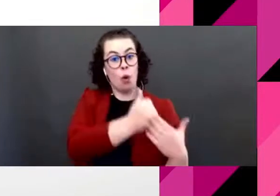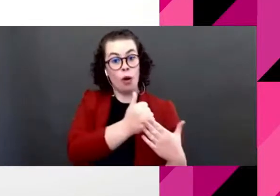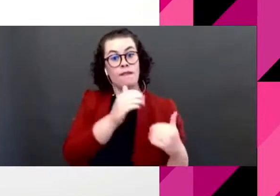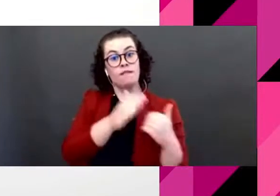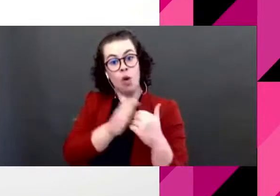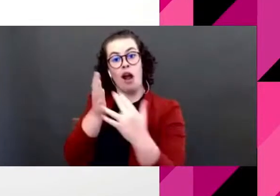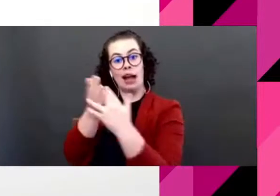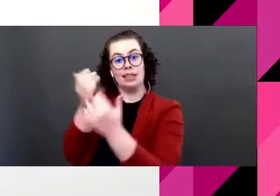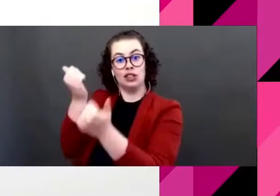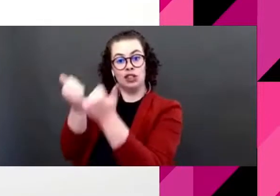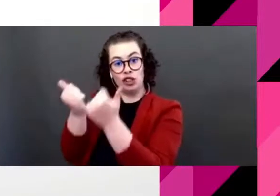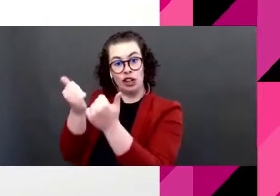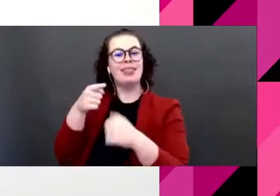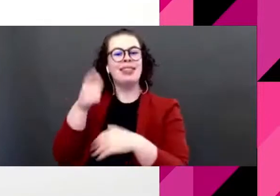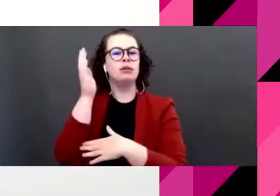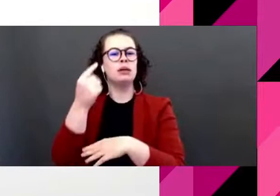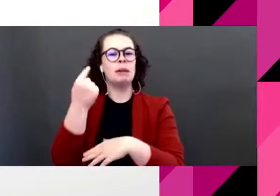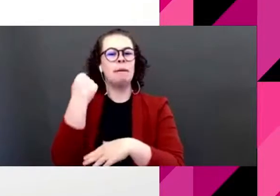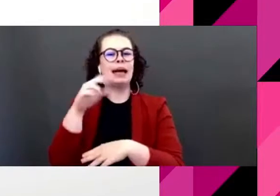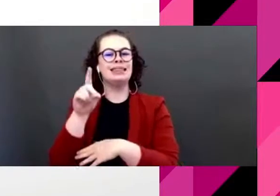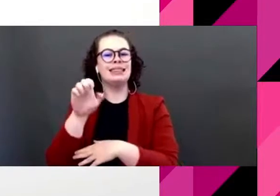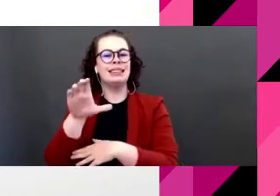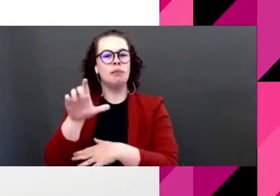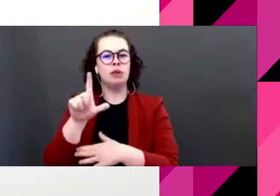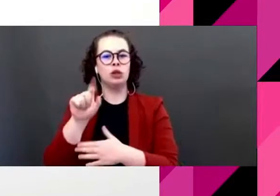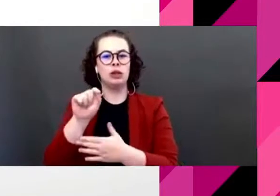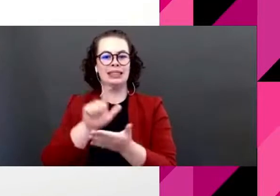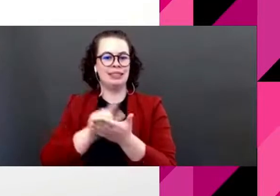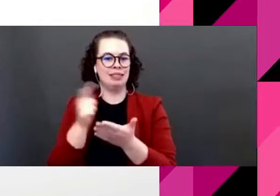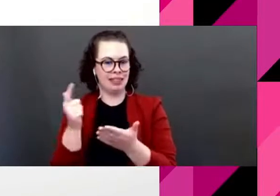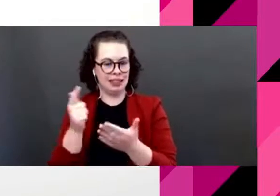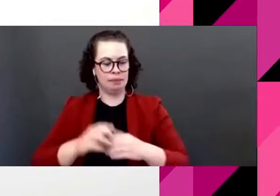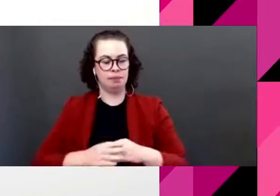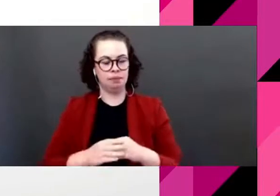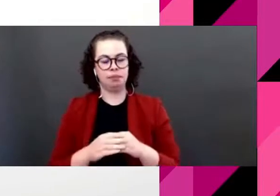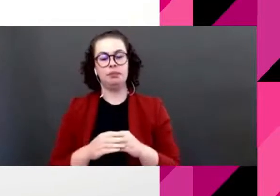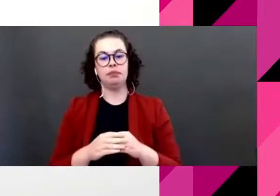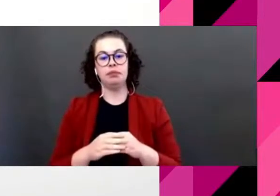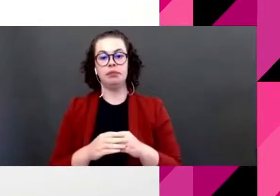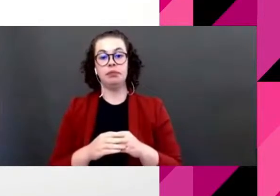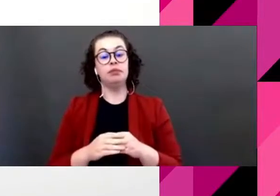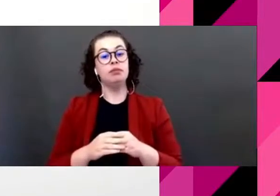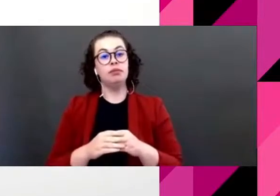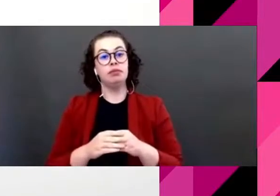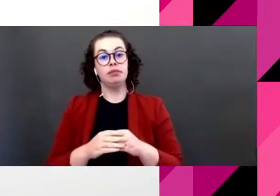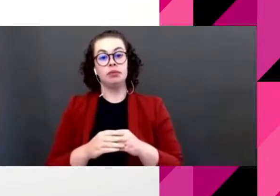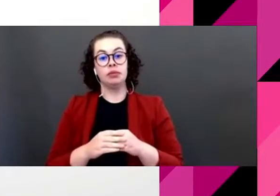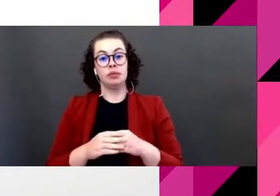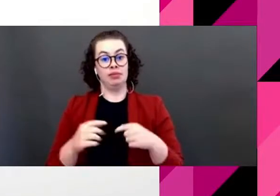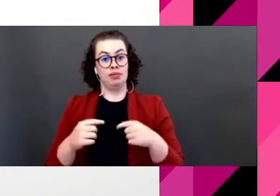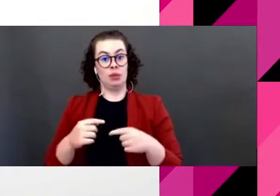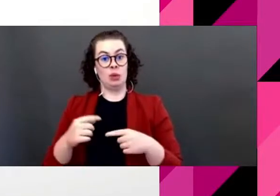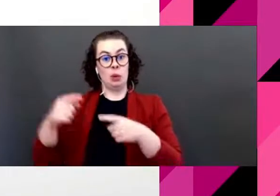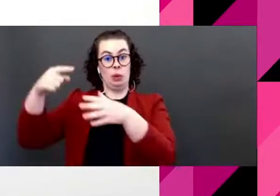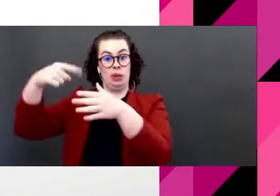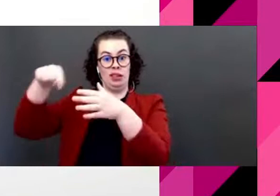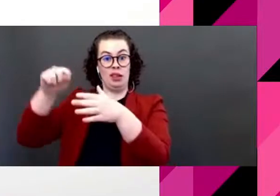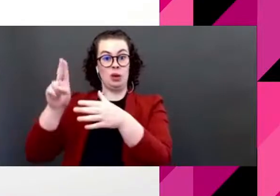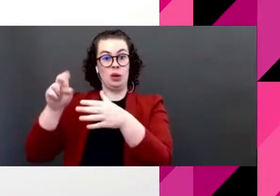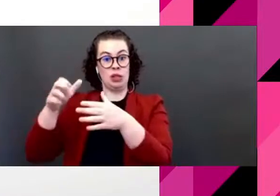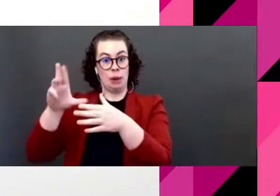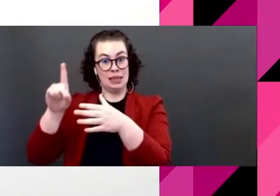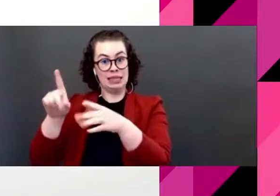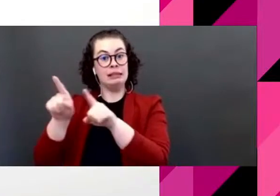in December 2017. We also worked together with, as I mentioned, with the